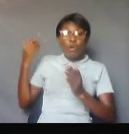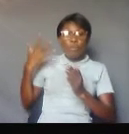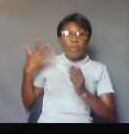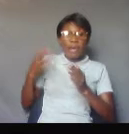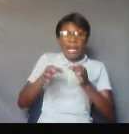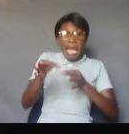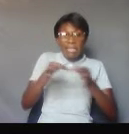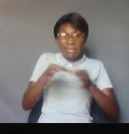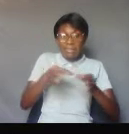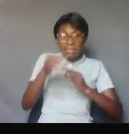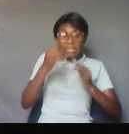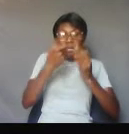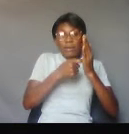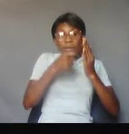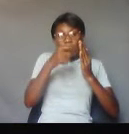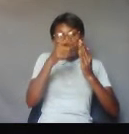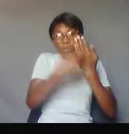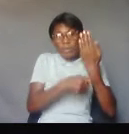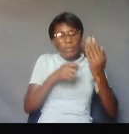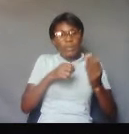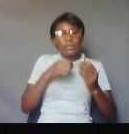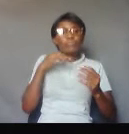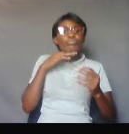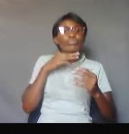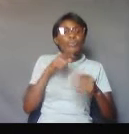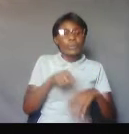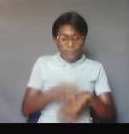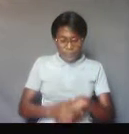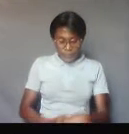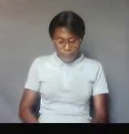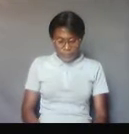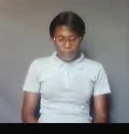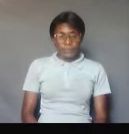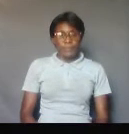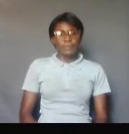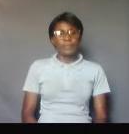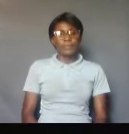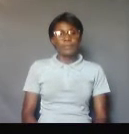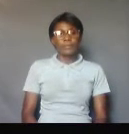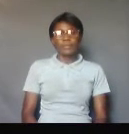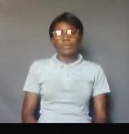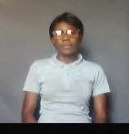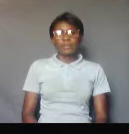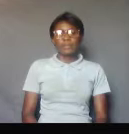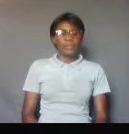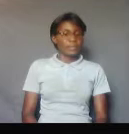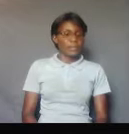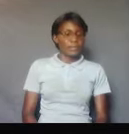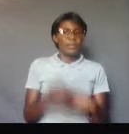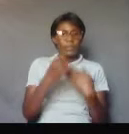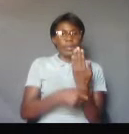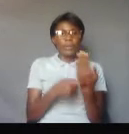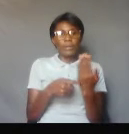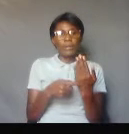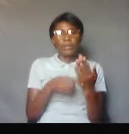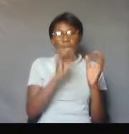reader response, said, you know, the Bible doesn't exist without an interpreter. If there's not someone sitting in front of the text, then nothing